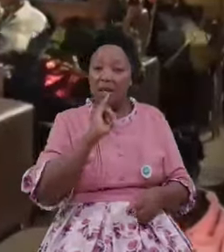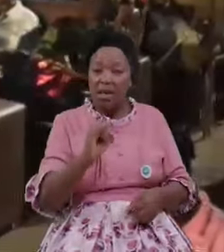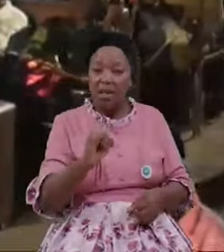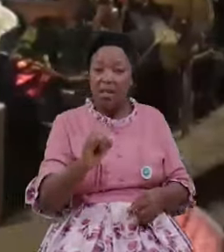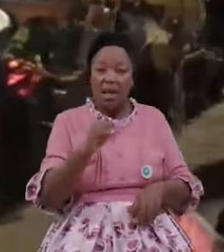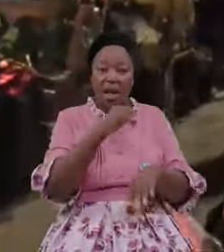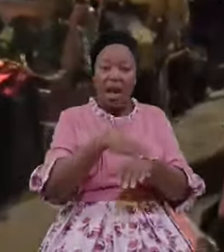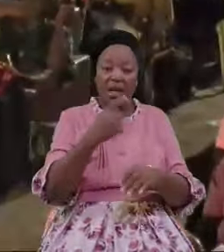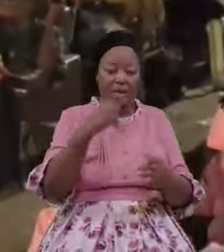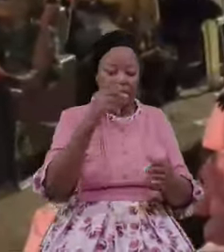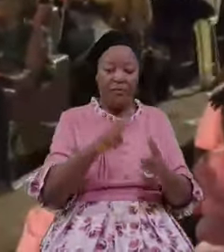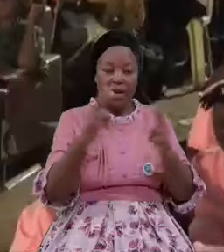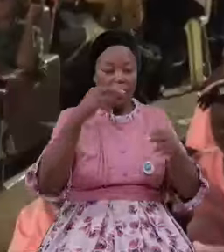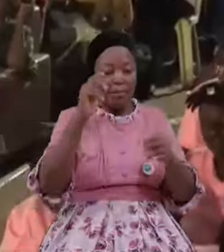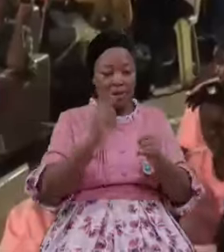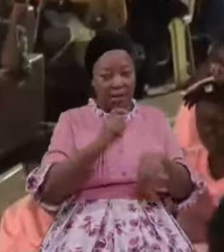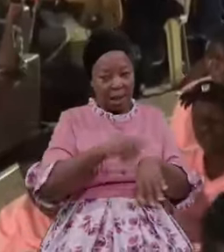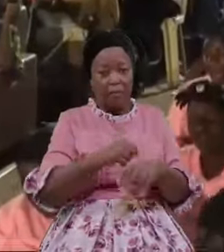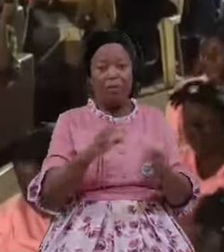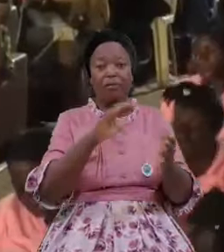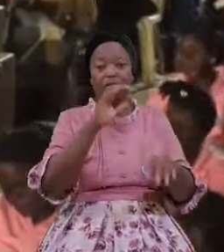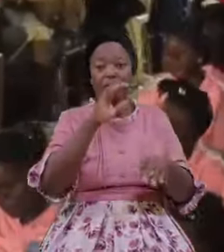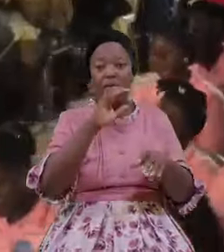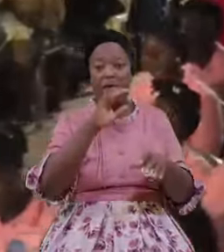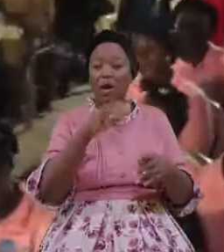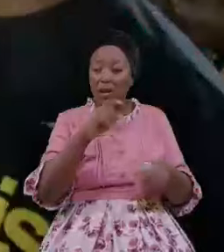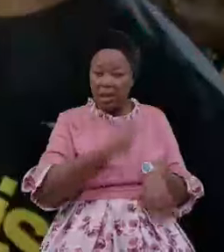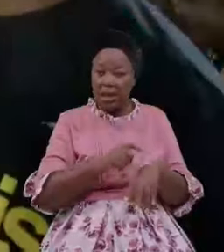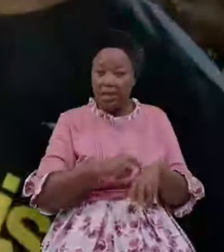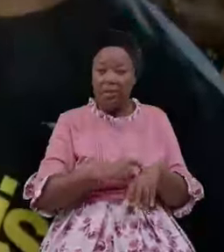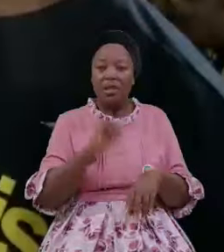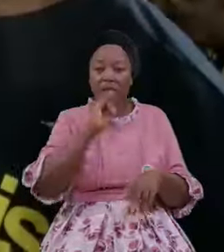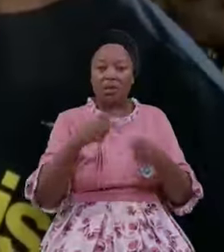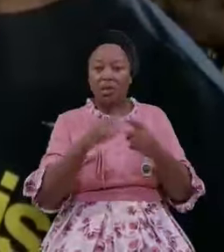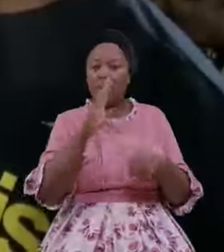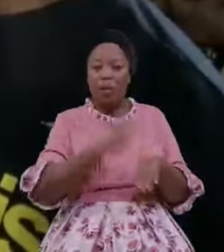present moment is going to be upon your life in Jesus' name.